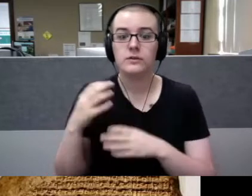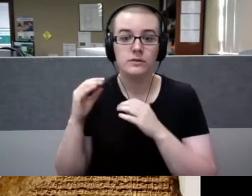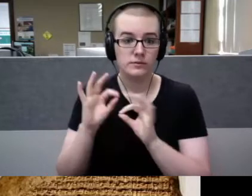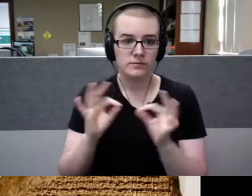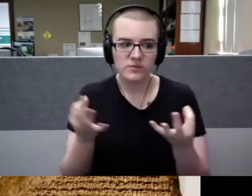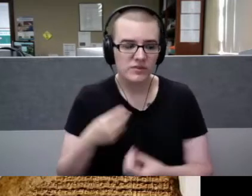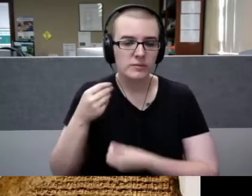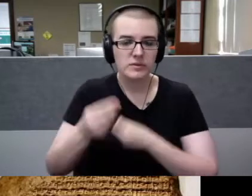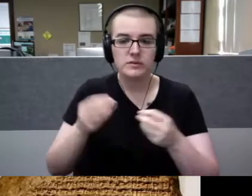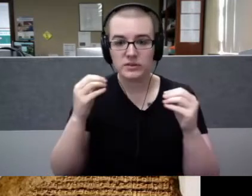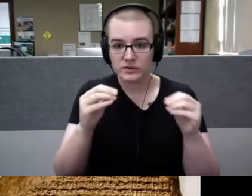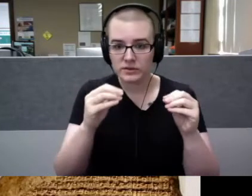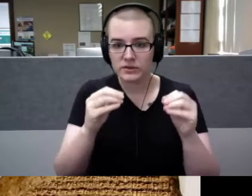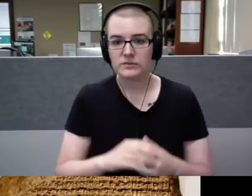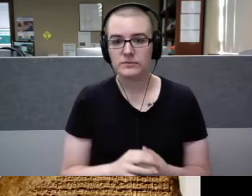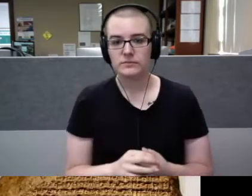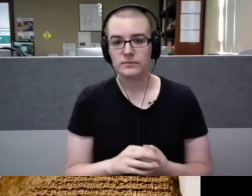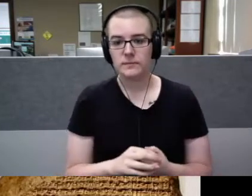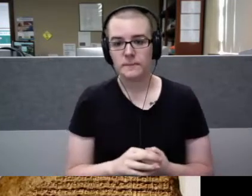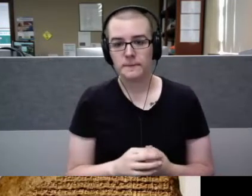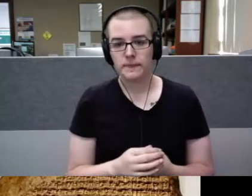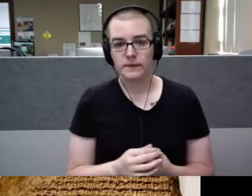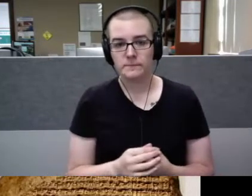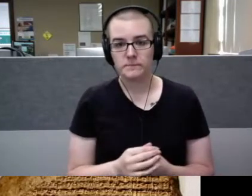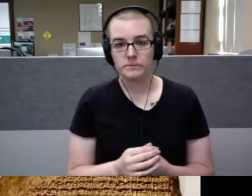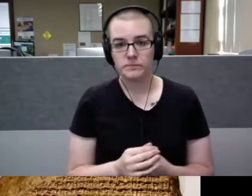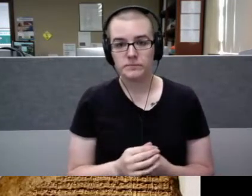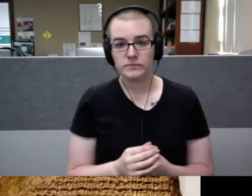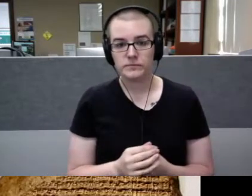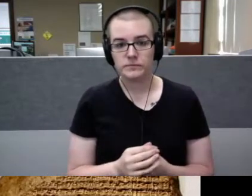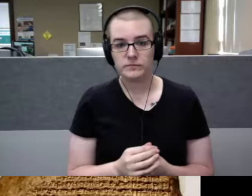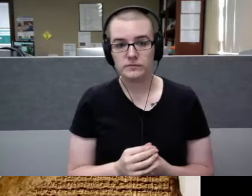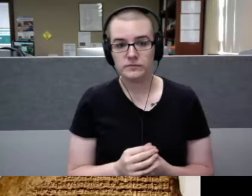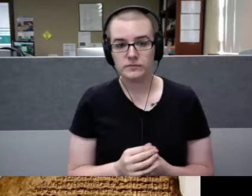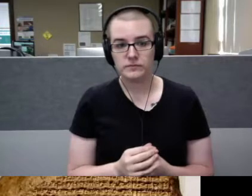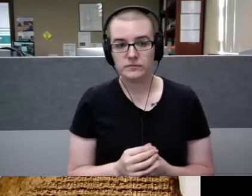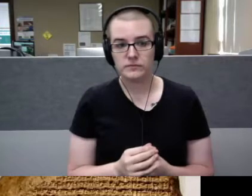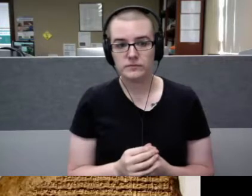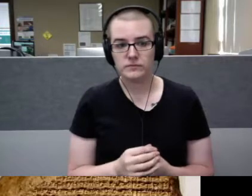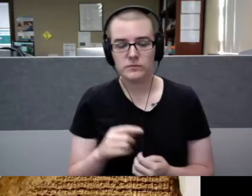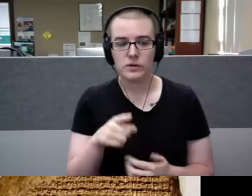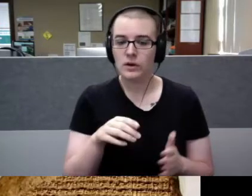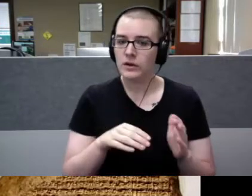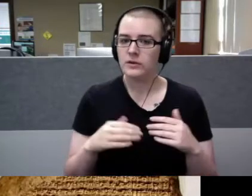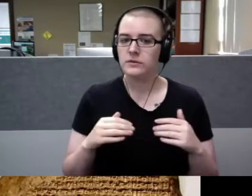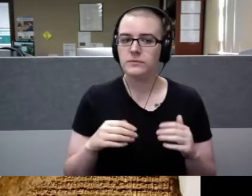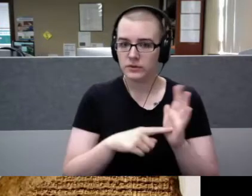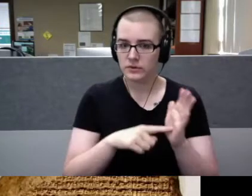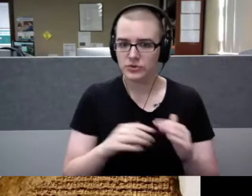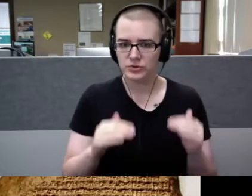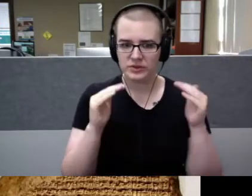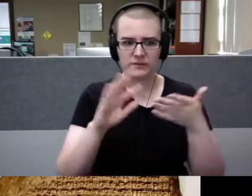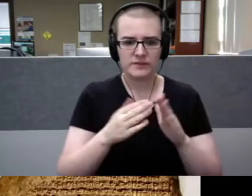people to, again, not only master concepts and crafts, but to also pass on that knowledge to the next